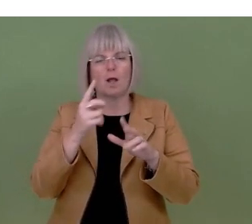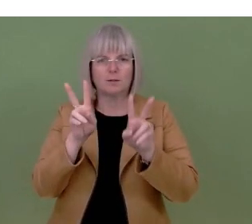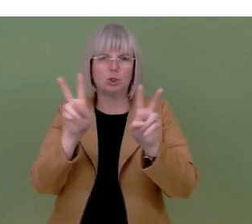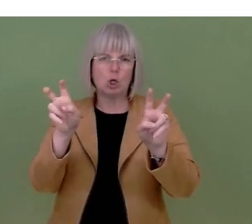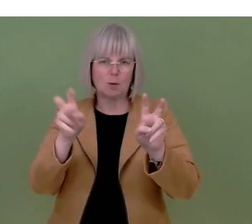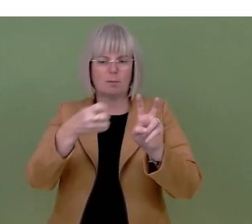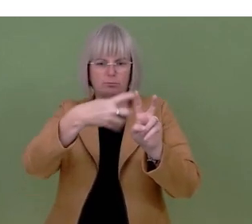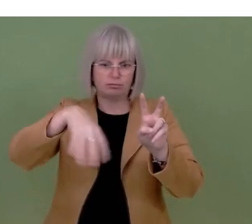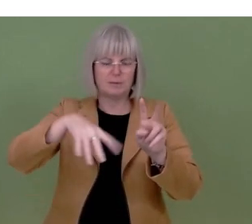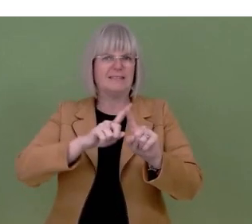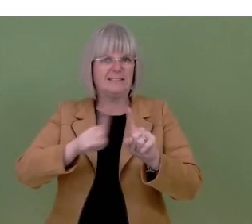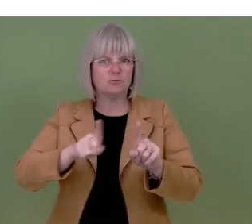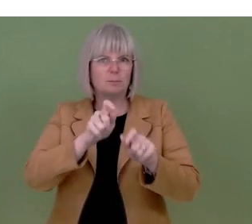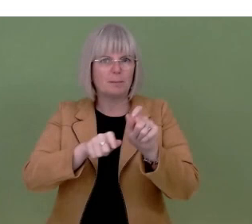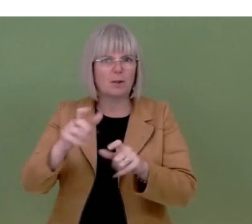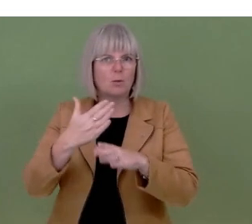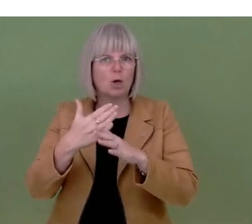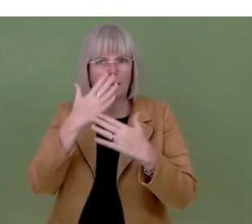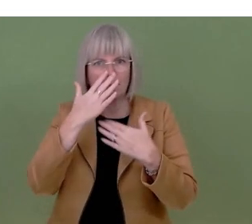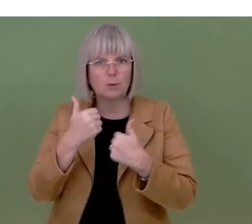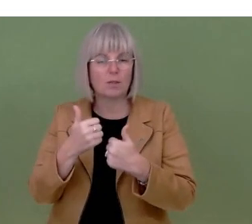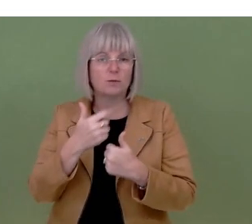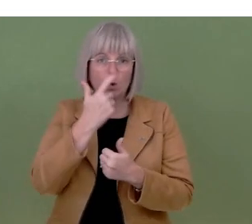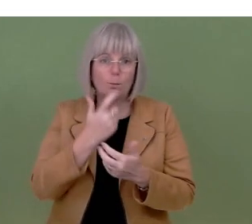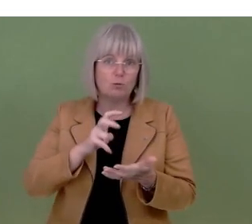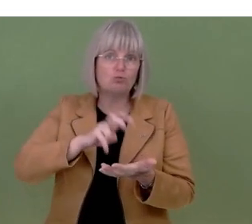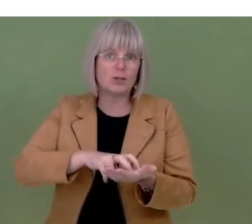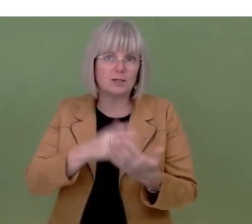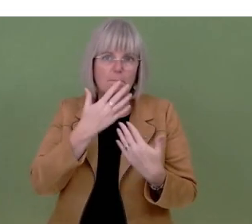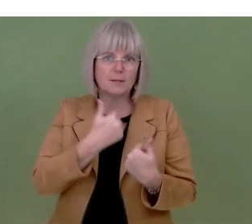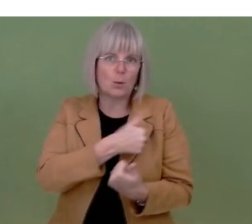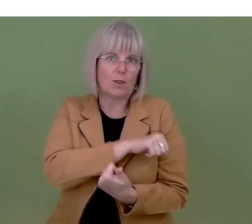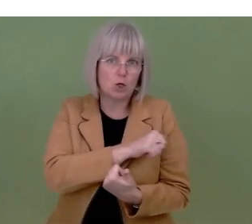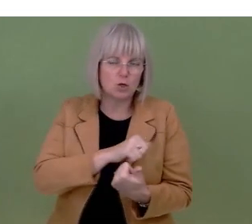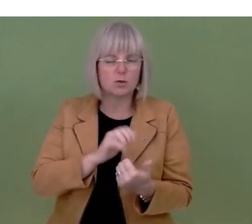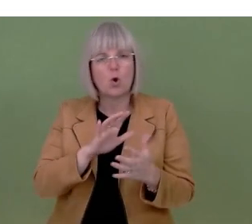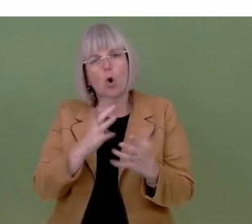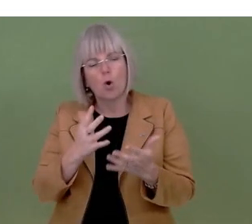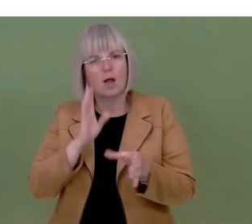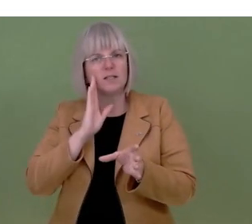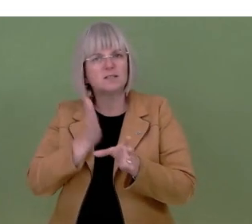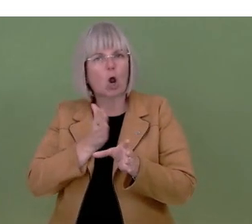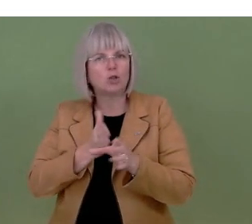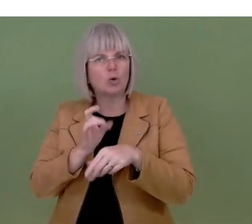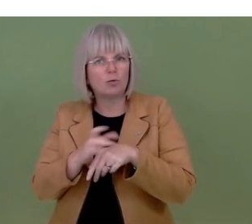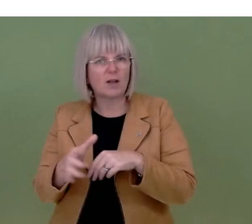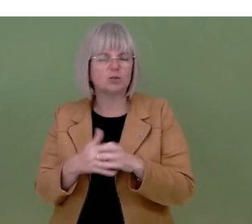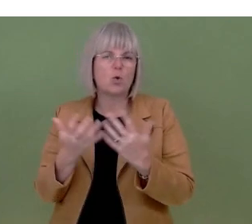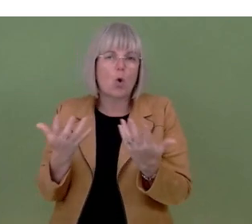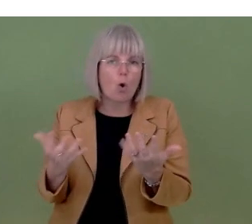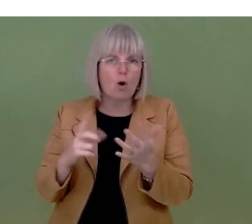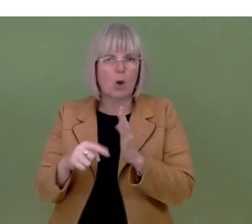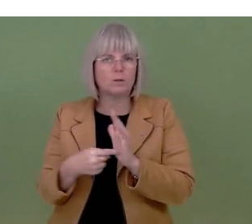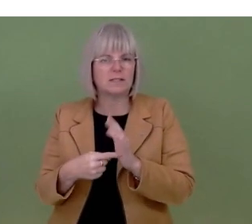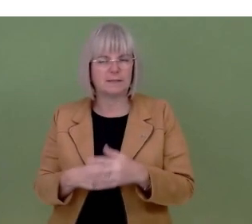health. So that might be registered mental health nurses, but it also could be psychological professionals or OTs, for example. And